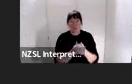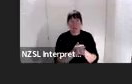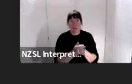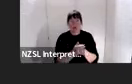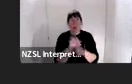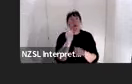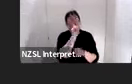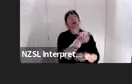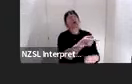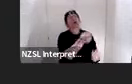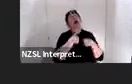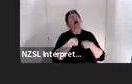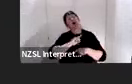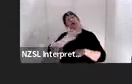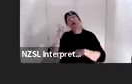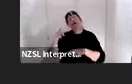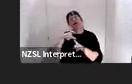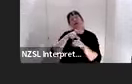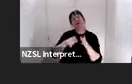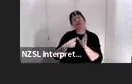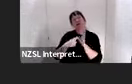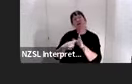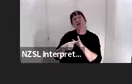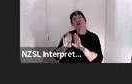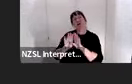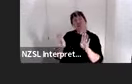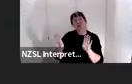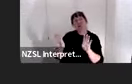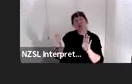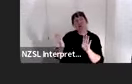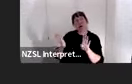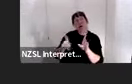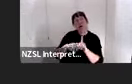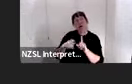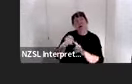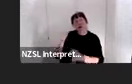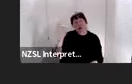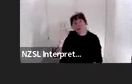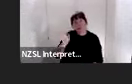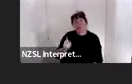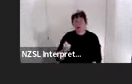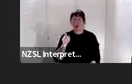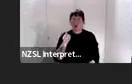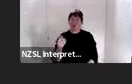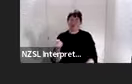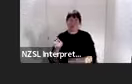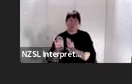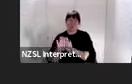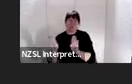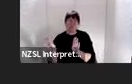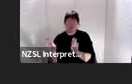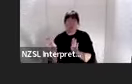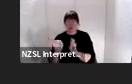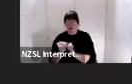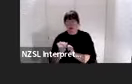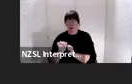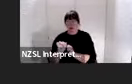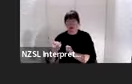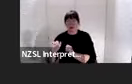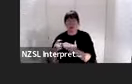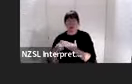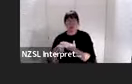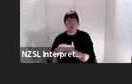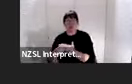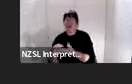to the Disability Advisory Board for the Auckland Council, but the Disability Advisory Board's own recommendations don't get